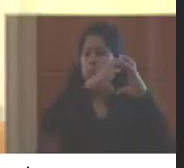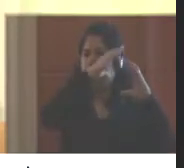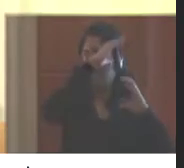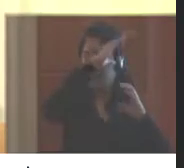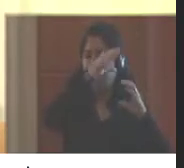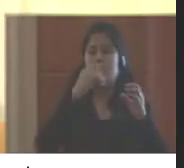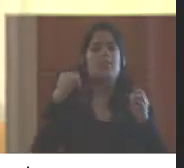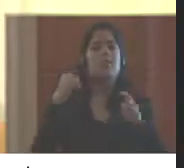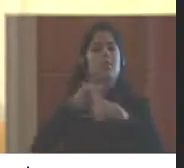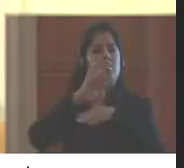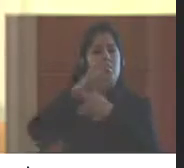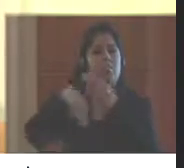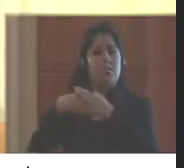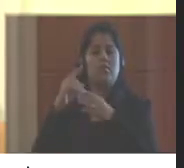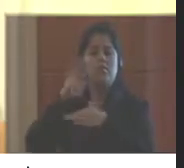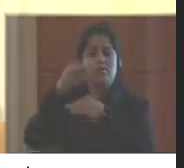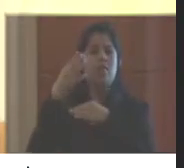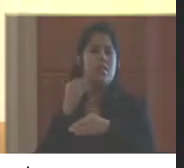experience,